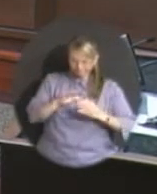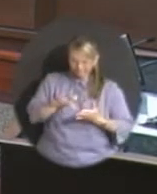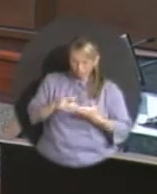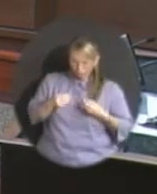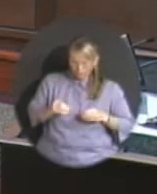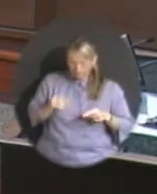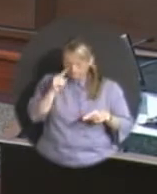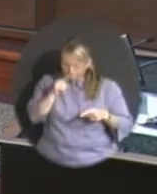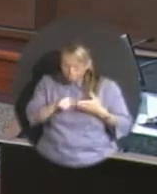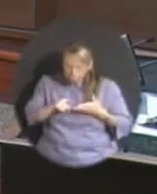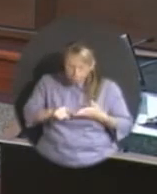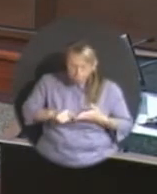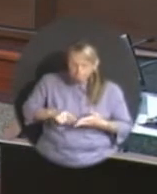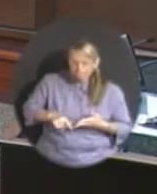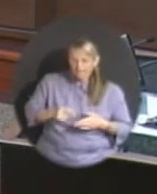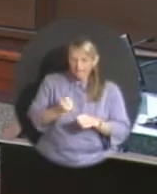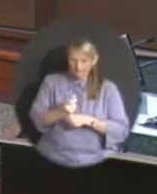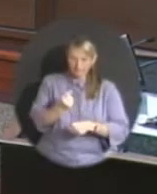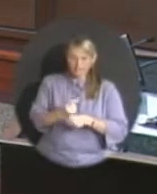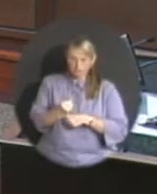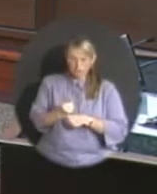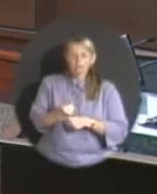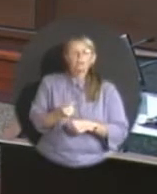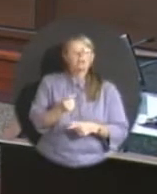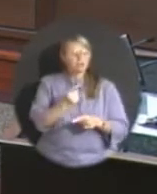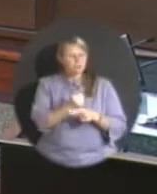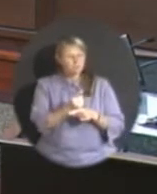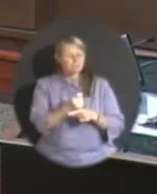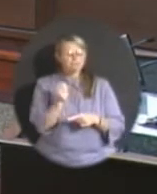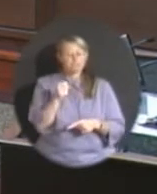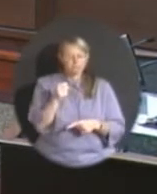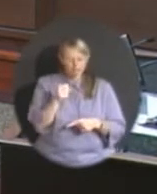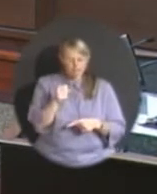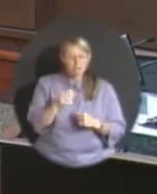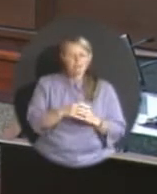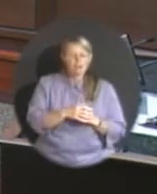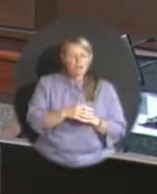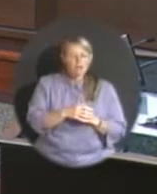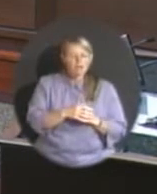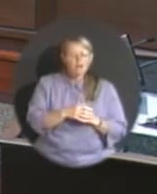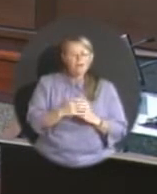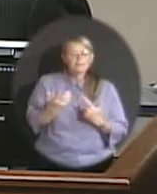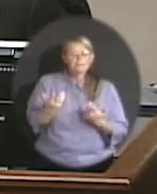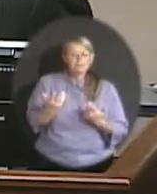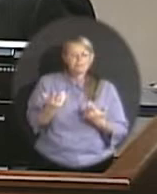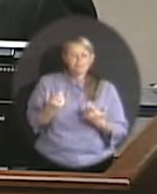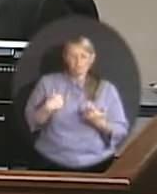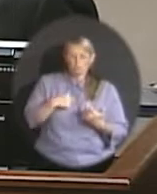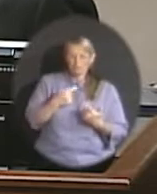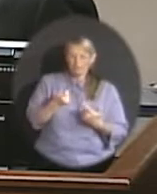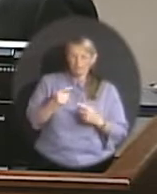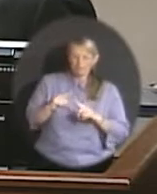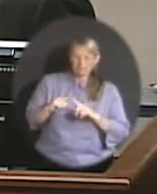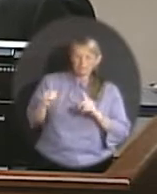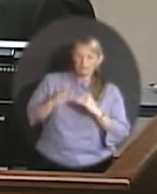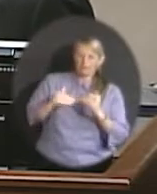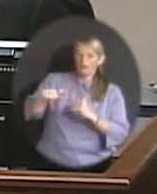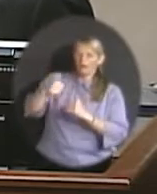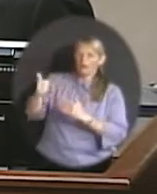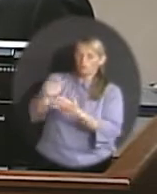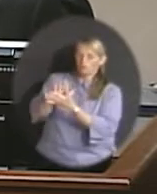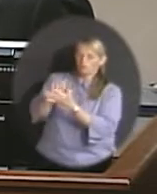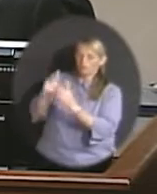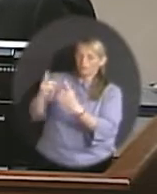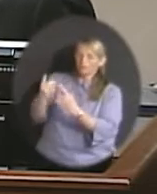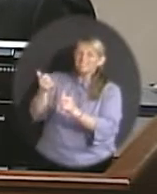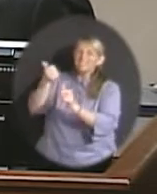and audited every year. Is that correct? Correct. We're a bit unique among school districts that a lot of school districts, there's a checkbook at